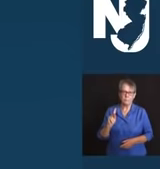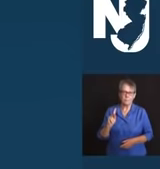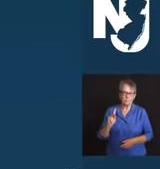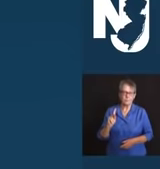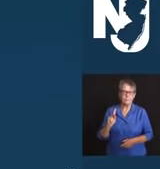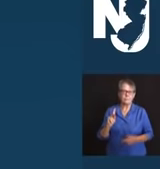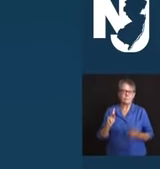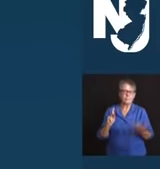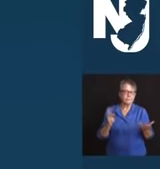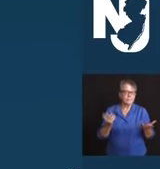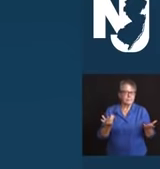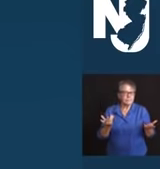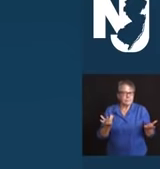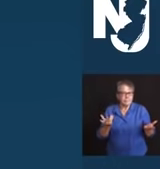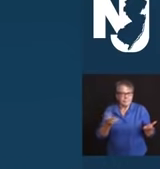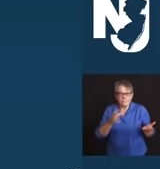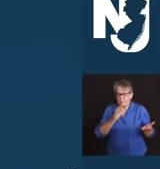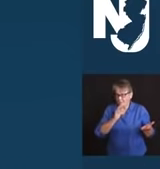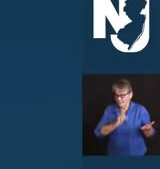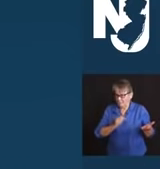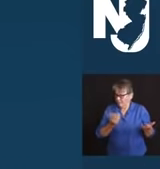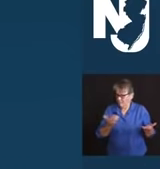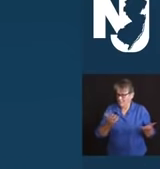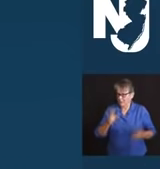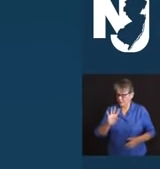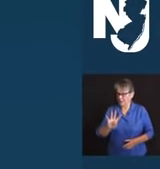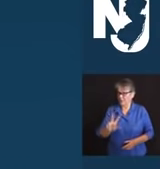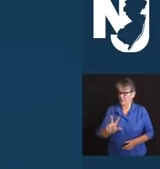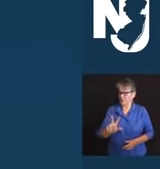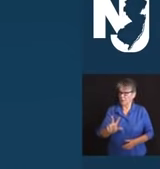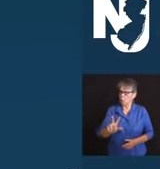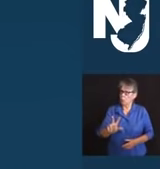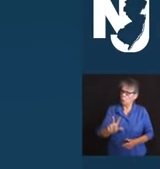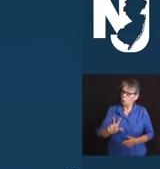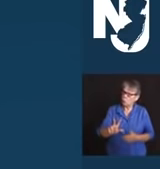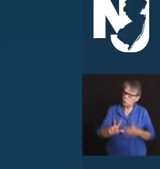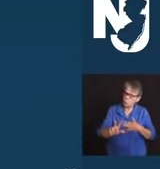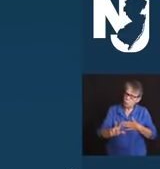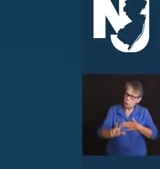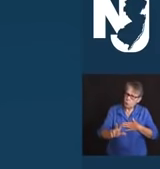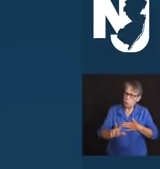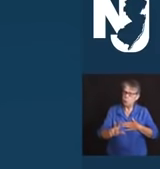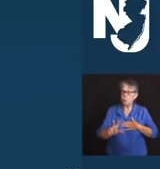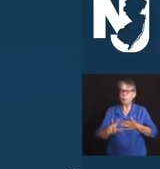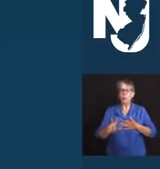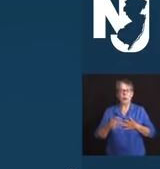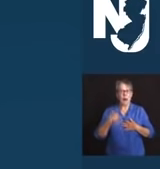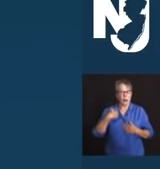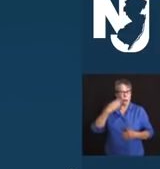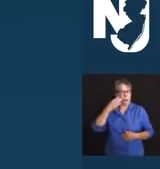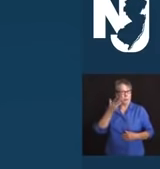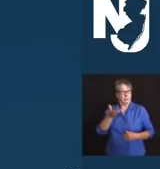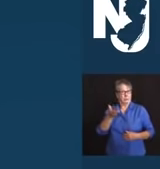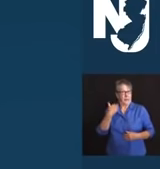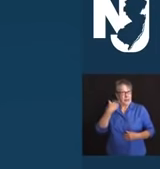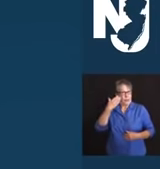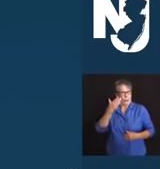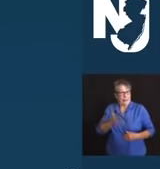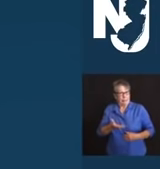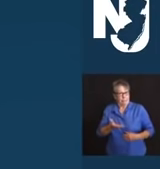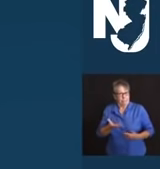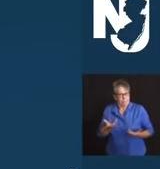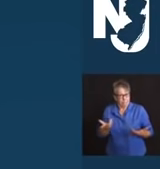only 43 years old, and this is a guy that I knew. Irv was born and raised in Newark, and an all-state